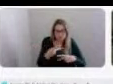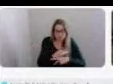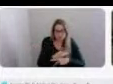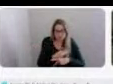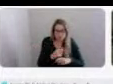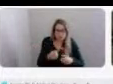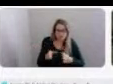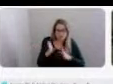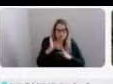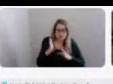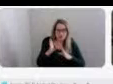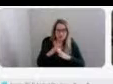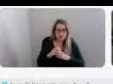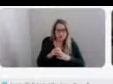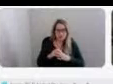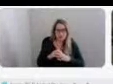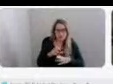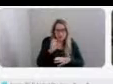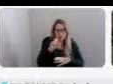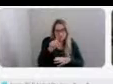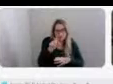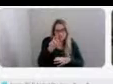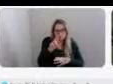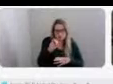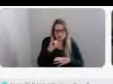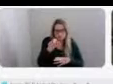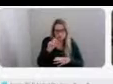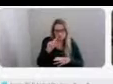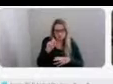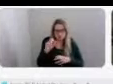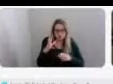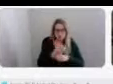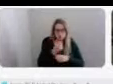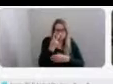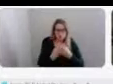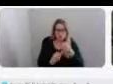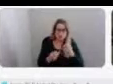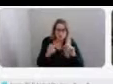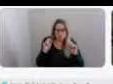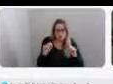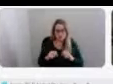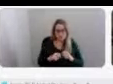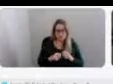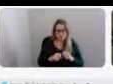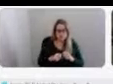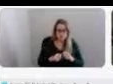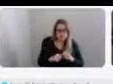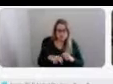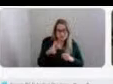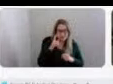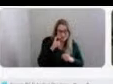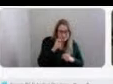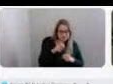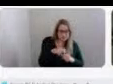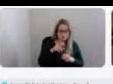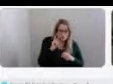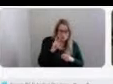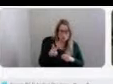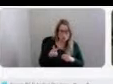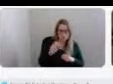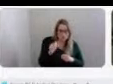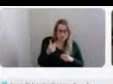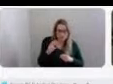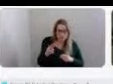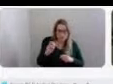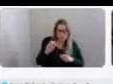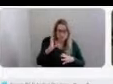allowing extremists to win on both sides please consider the alternative map for ld 6 and 7 submitted by